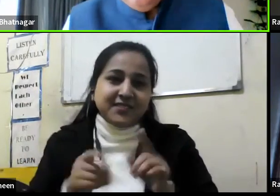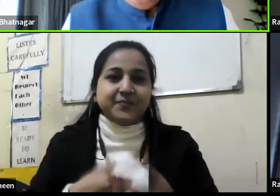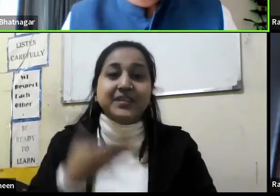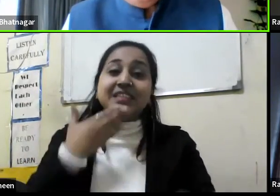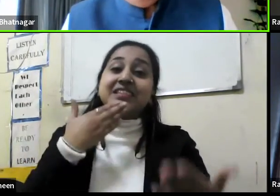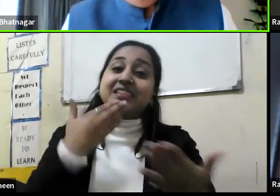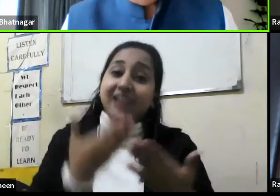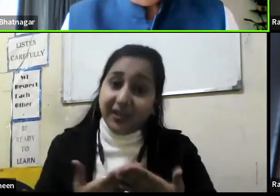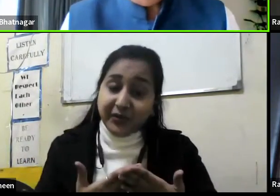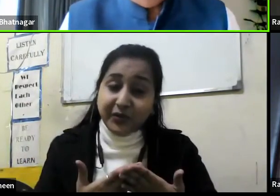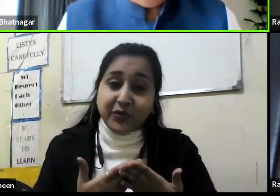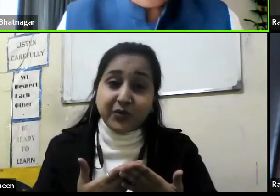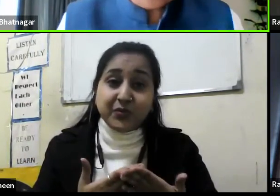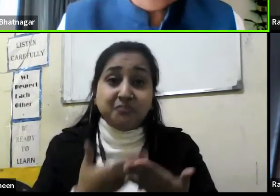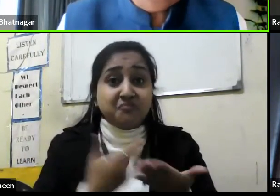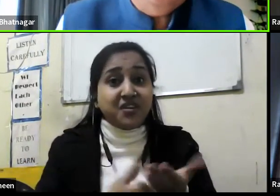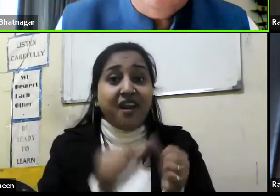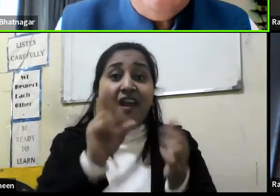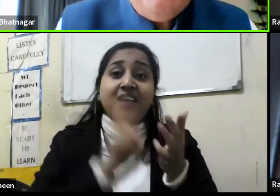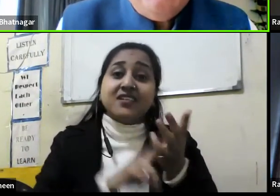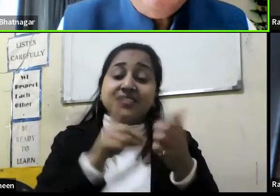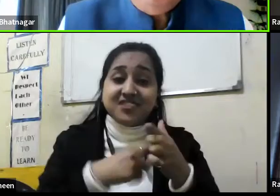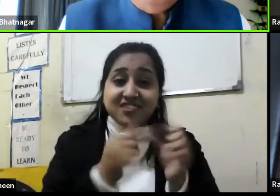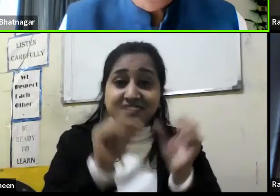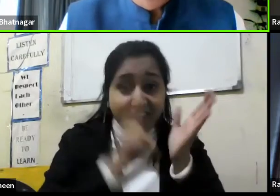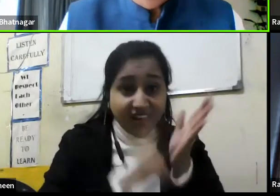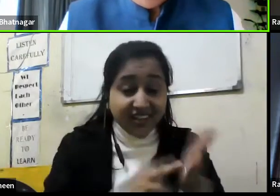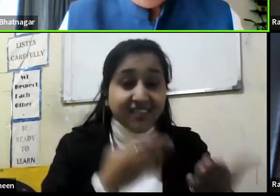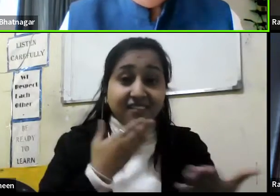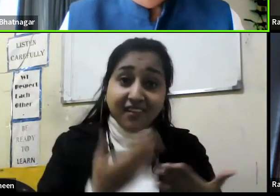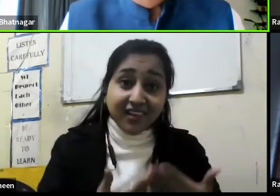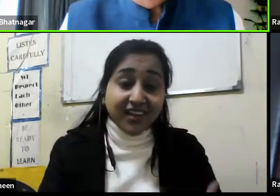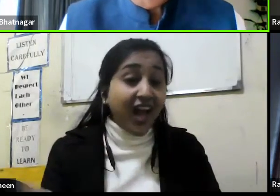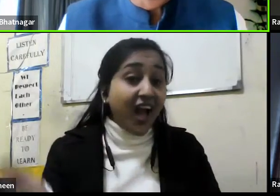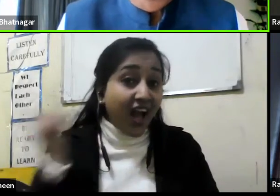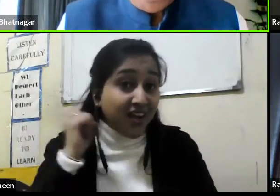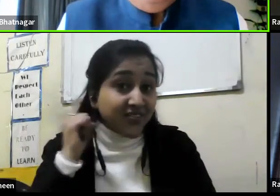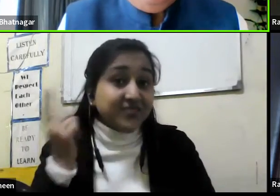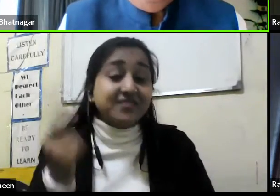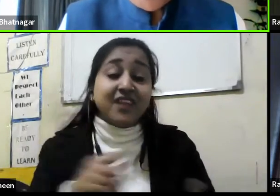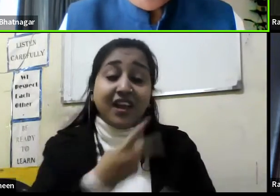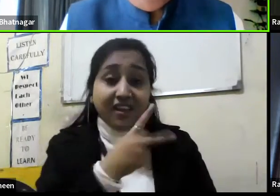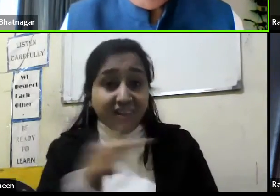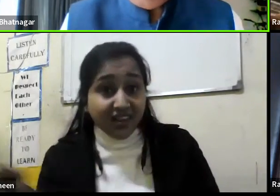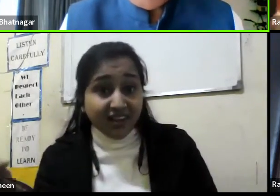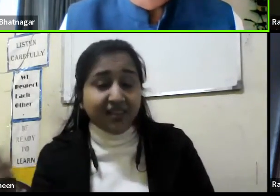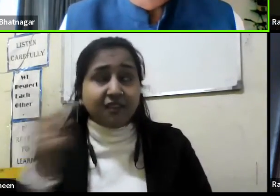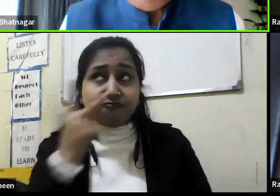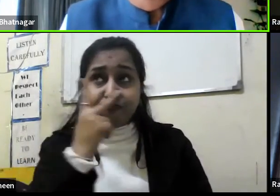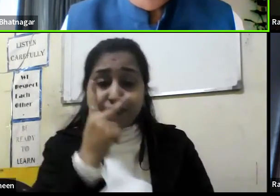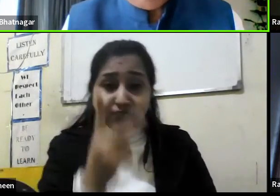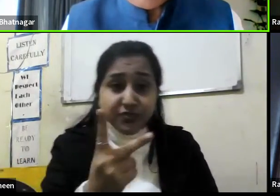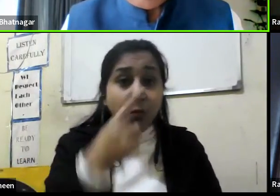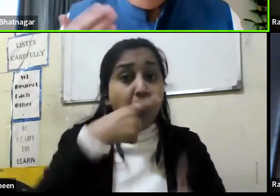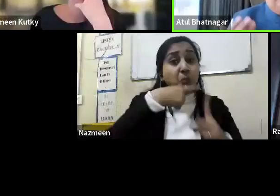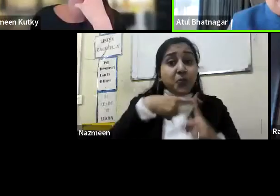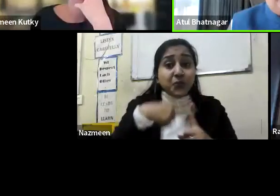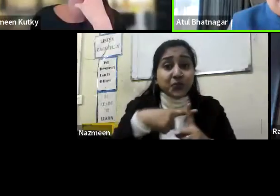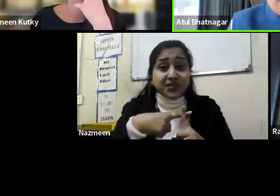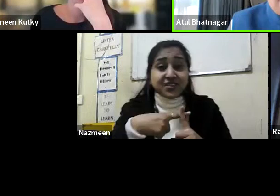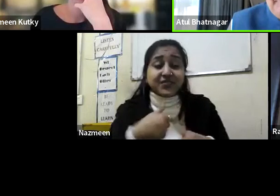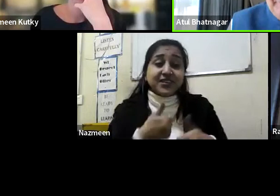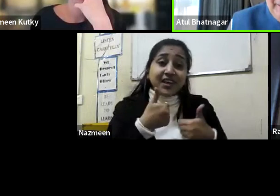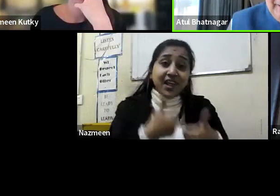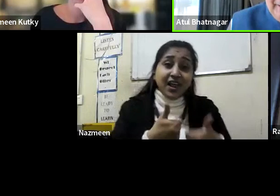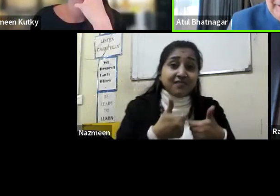Thank you, Ranjan. It's such a delight hearing you and your views, how positive and how you keep setting the